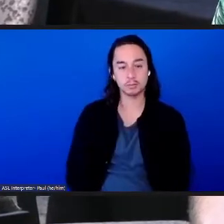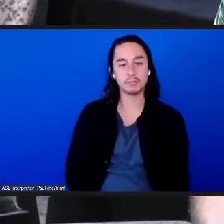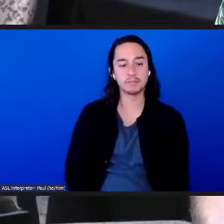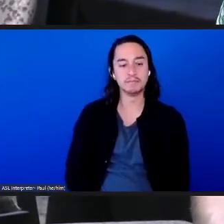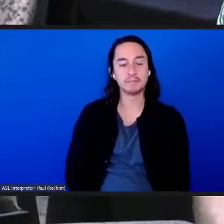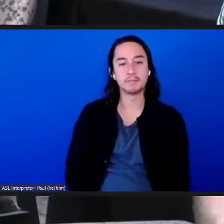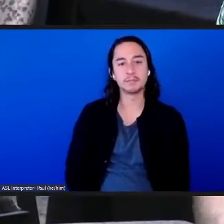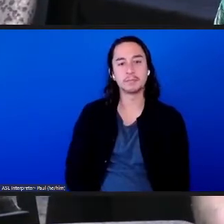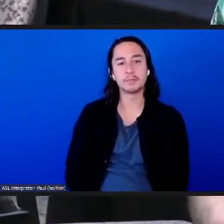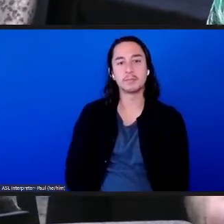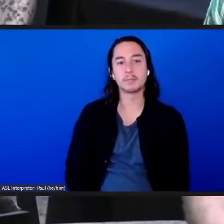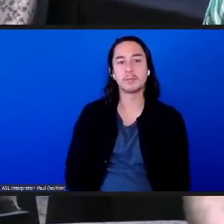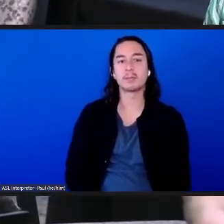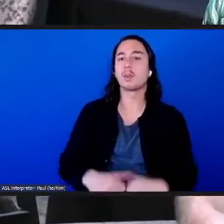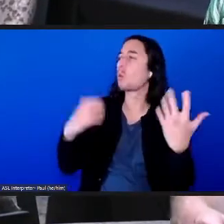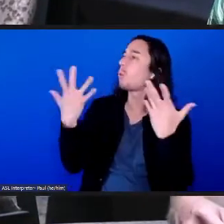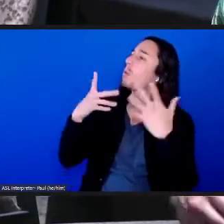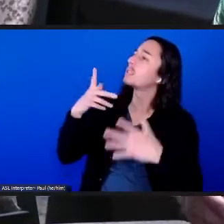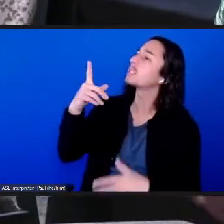So,